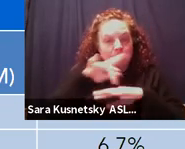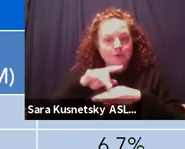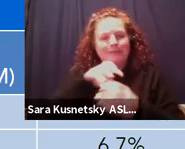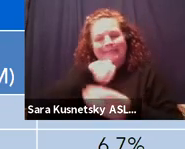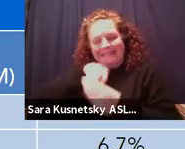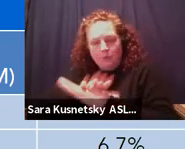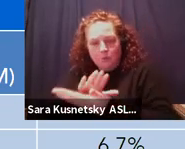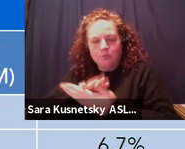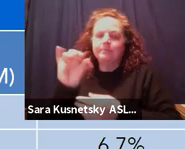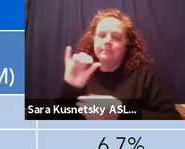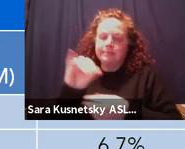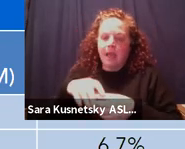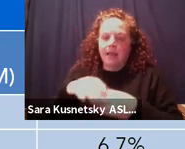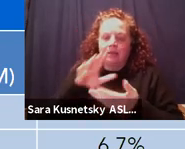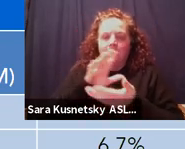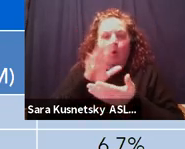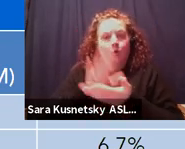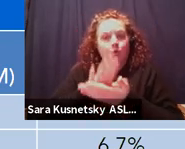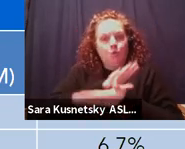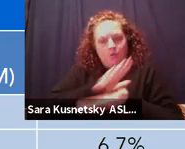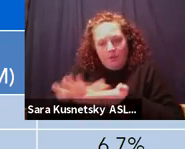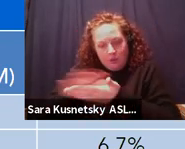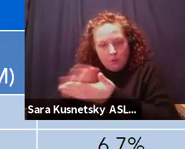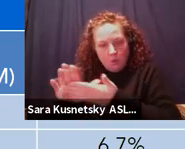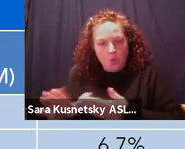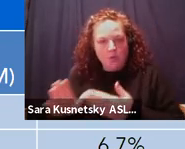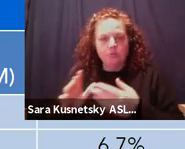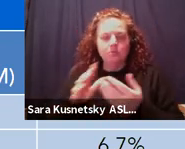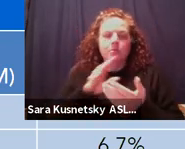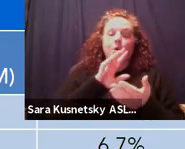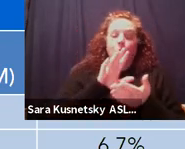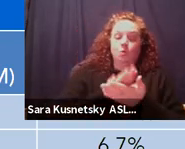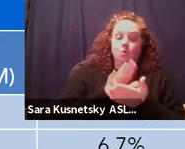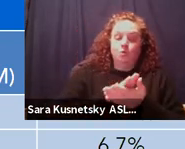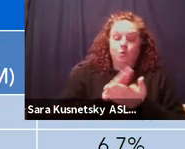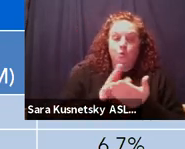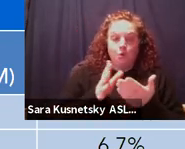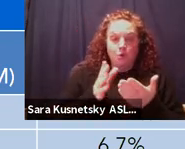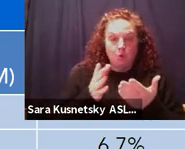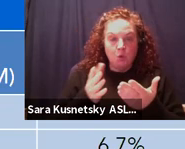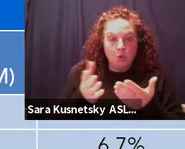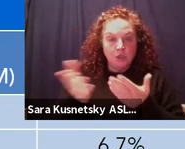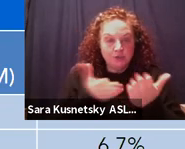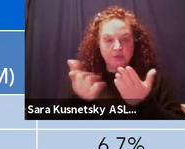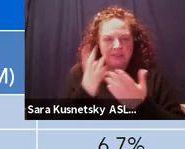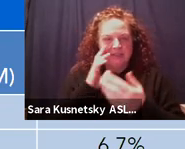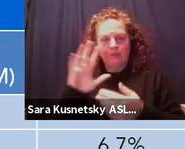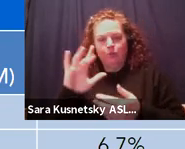includes items like school custodians. School services budgeted centrally makes up nearly 25% of our budget.